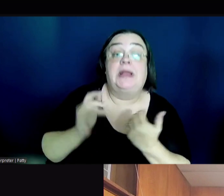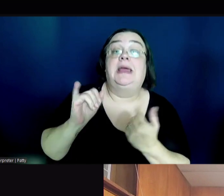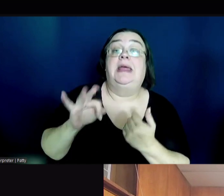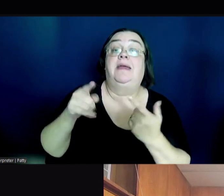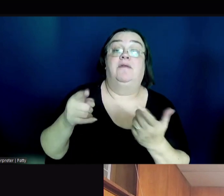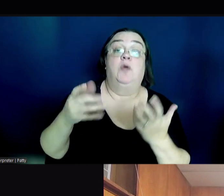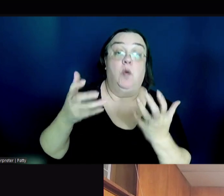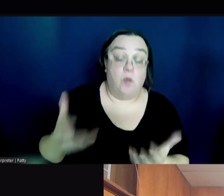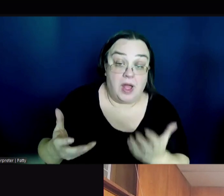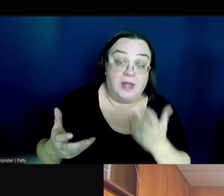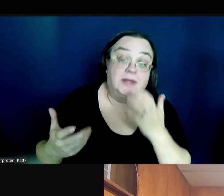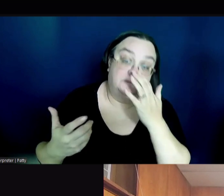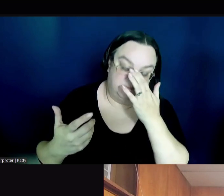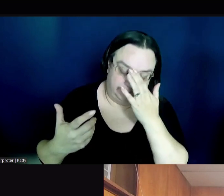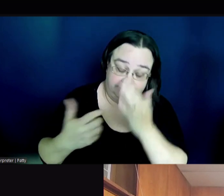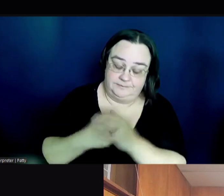me,